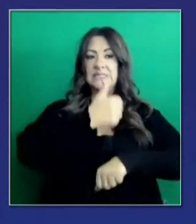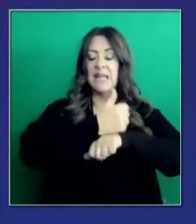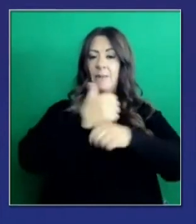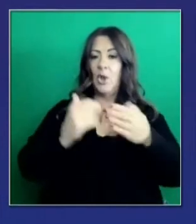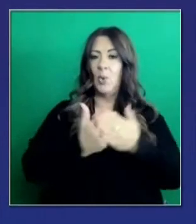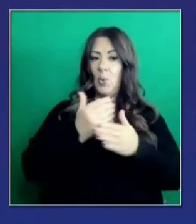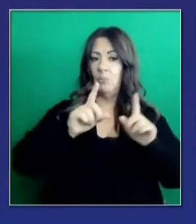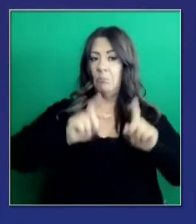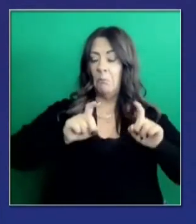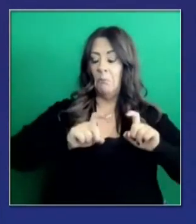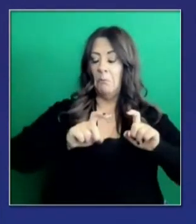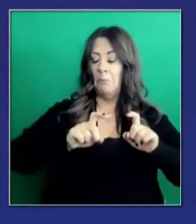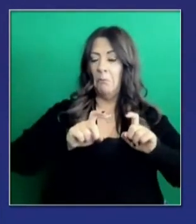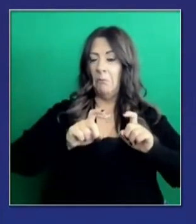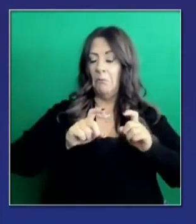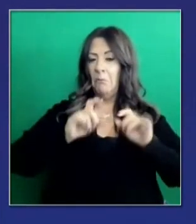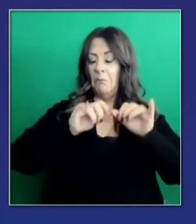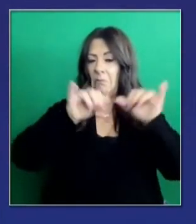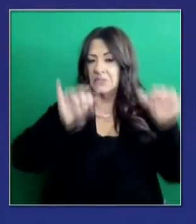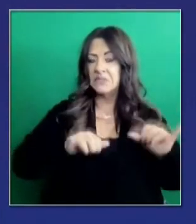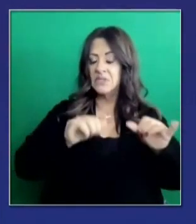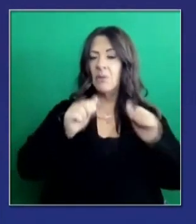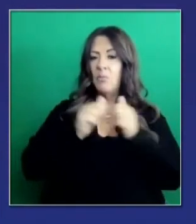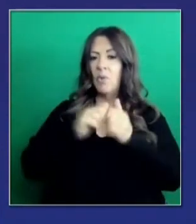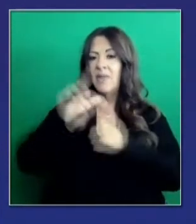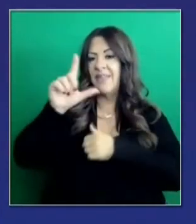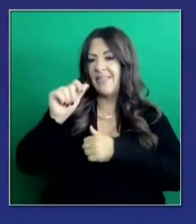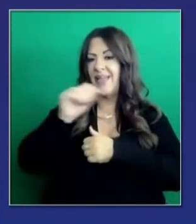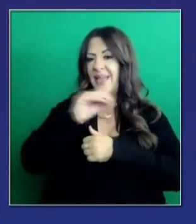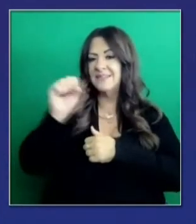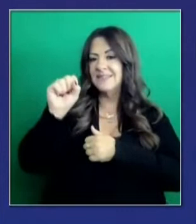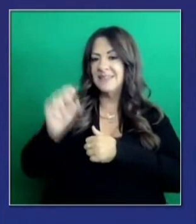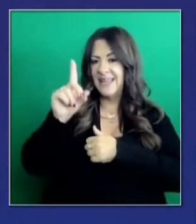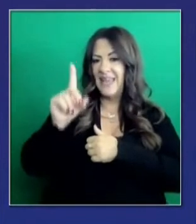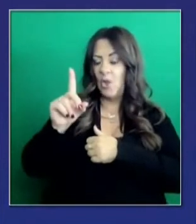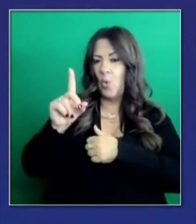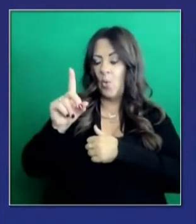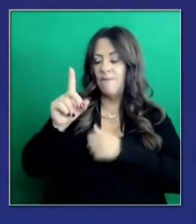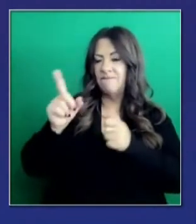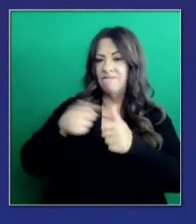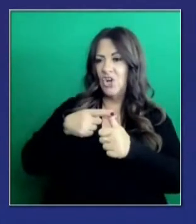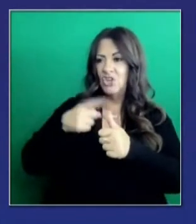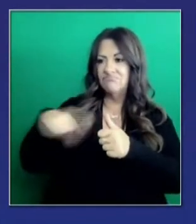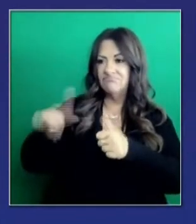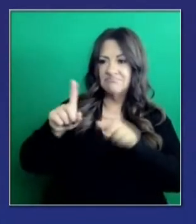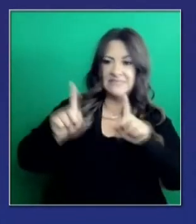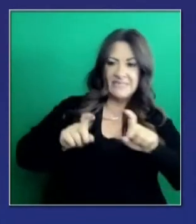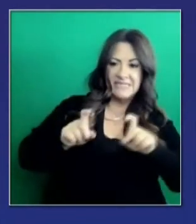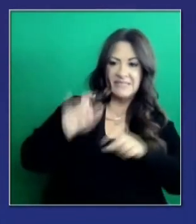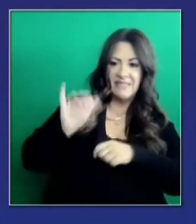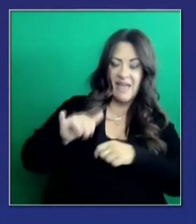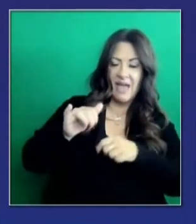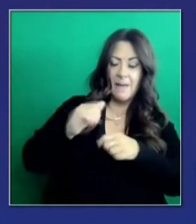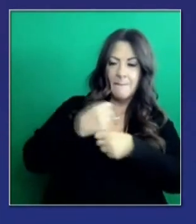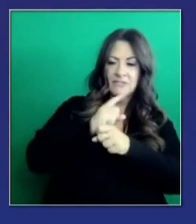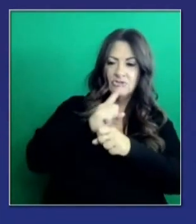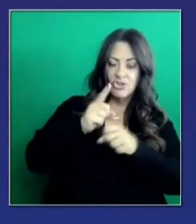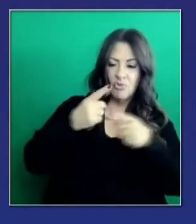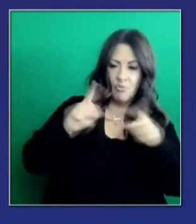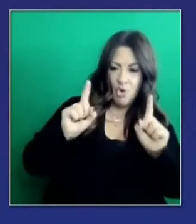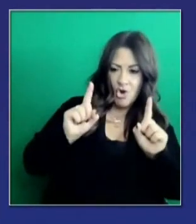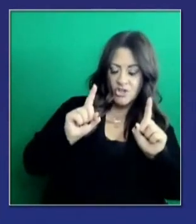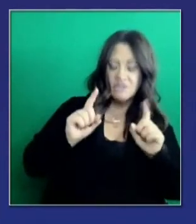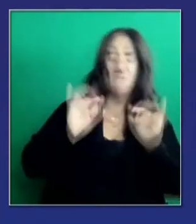allowing individuals 65 and over, again, with the prioritization of the cohorts we just mentioned a moment ago, to make appointments for